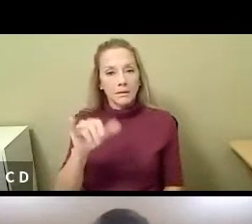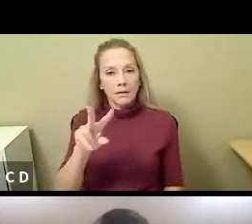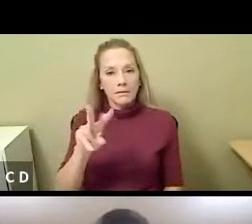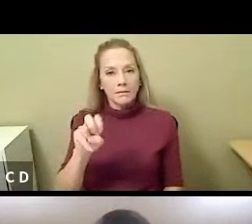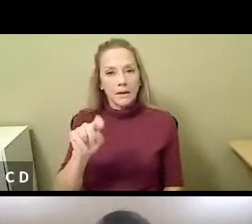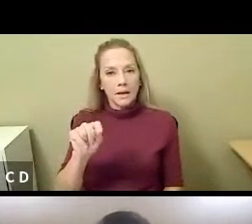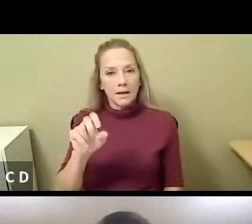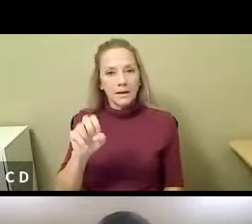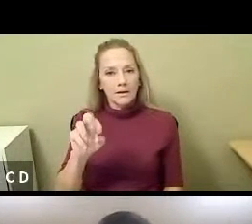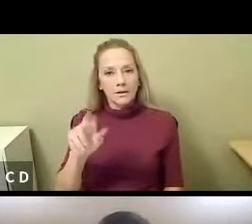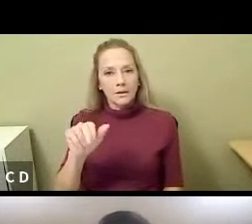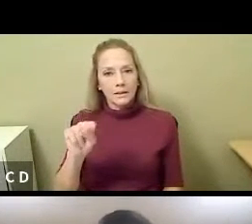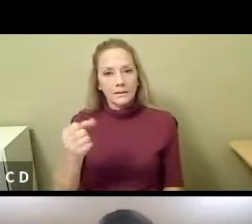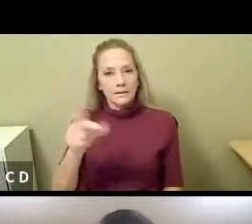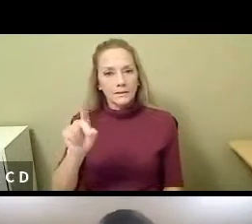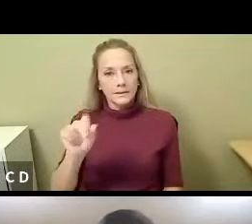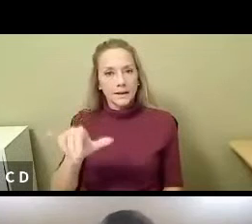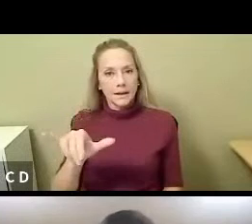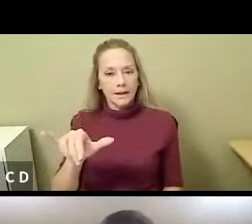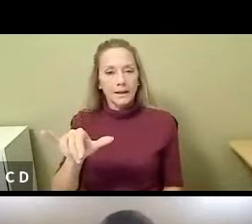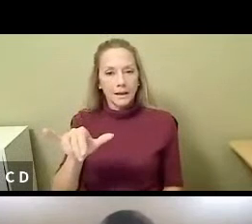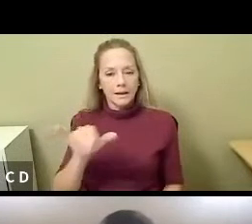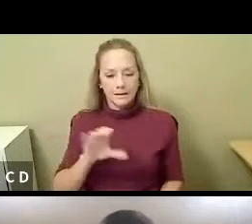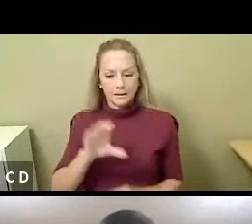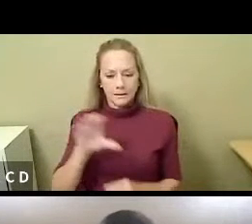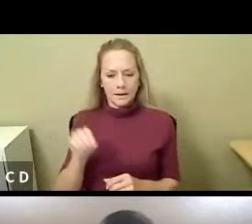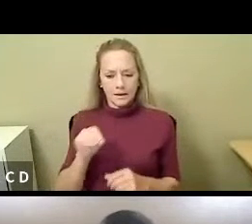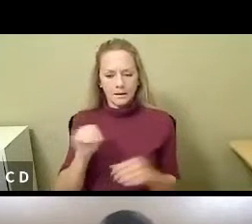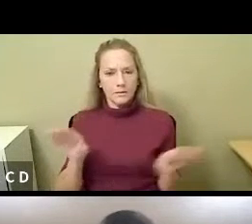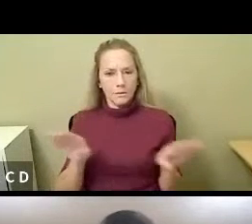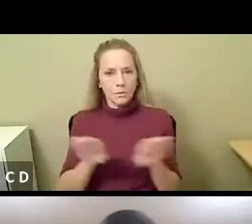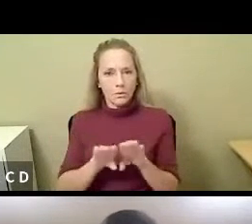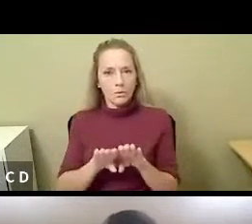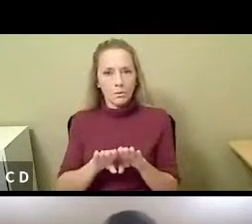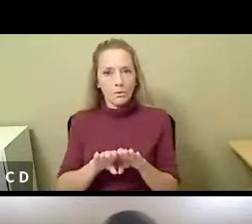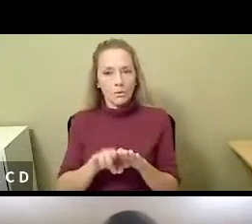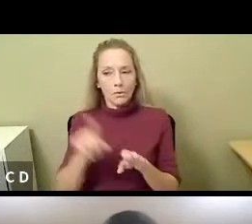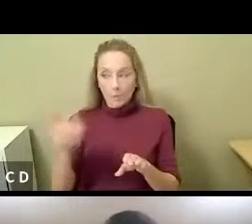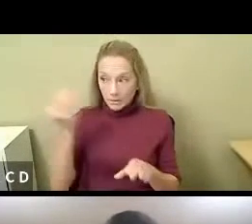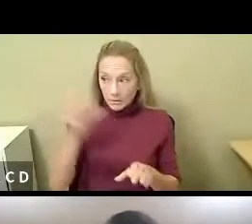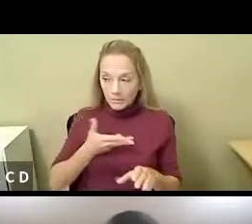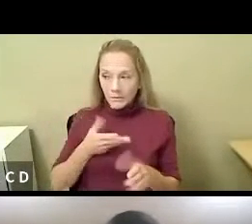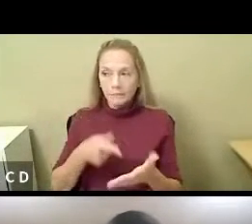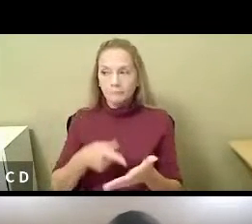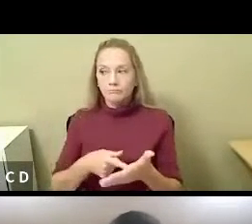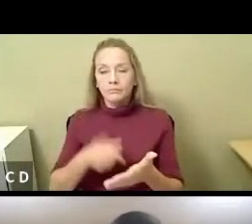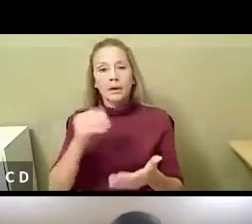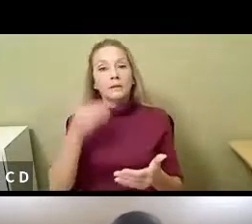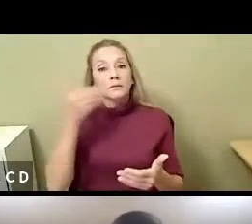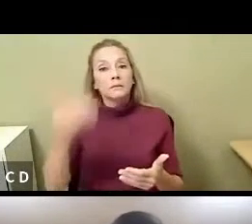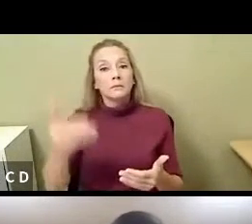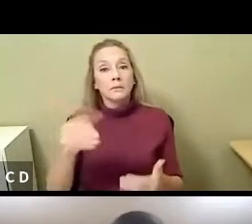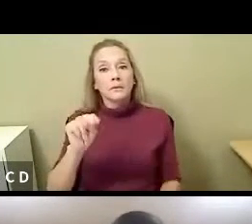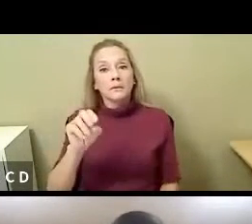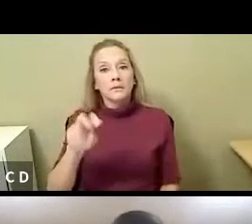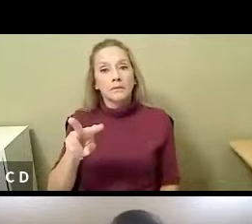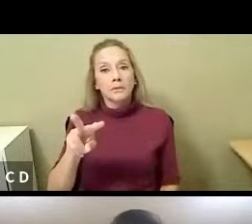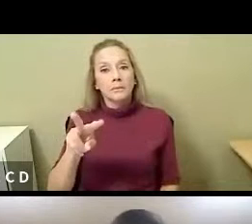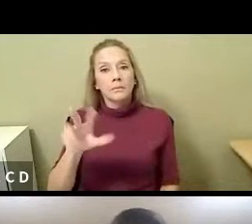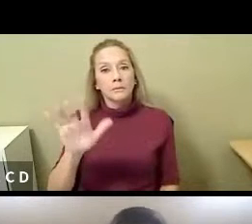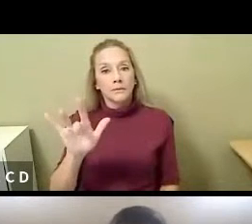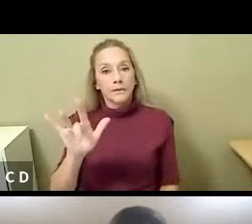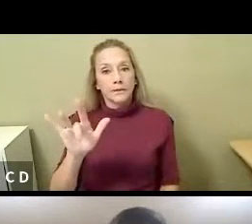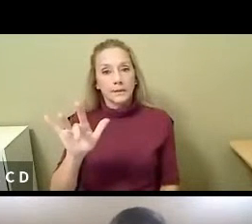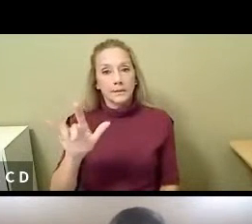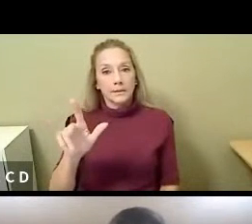which I believe the county is closed for. They notified me. And then the one after that is November 25th, which is